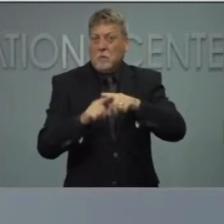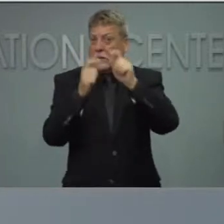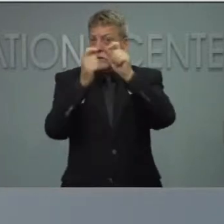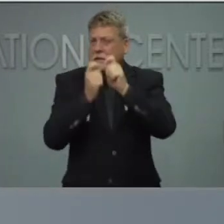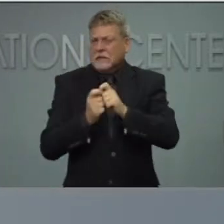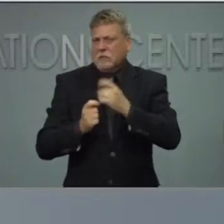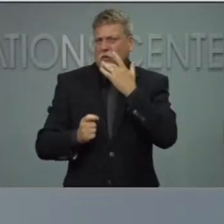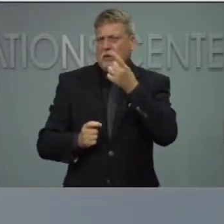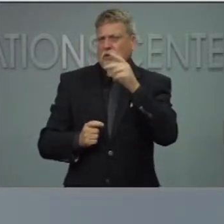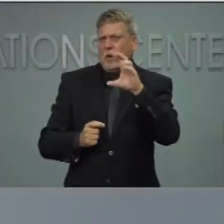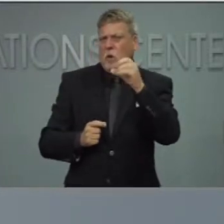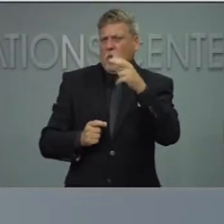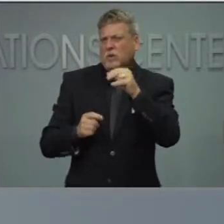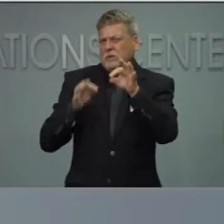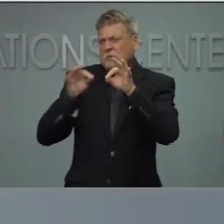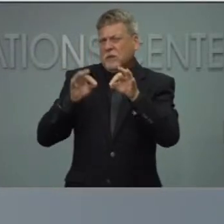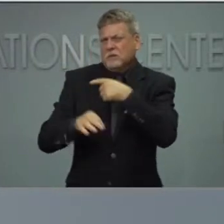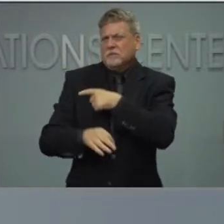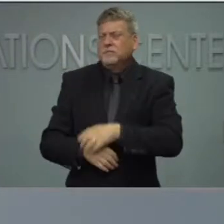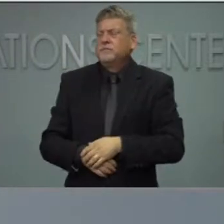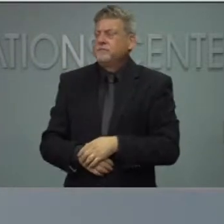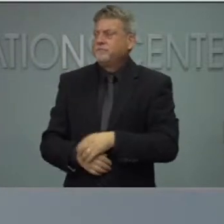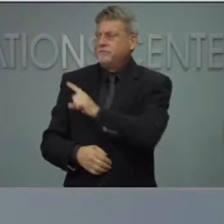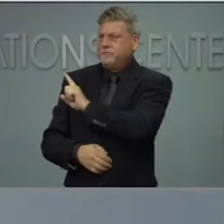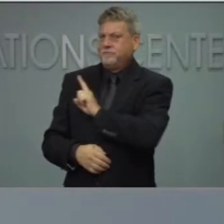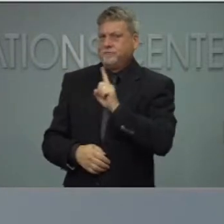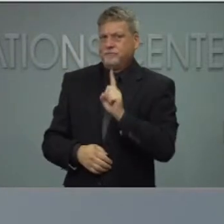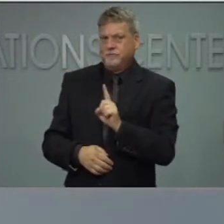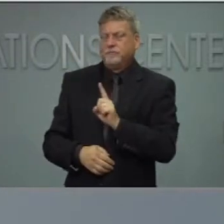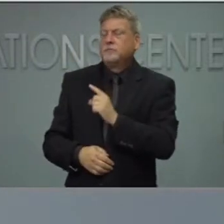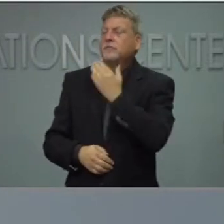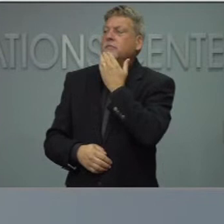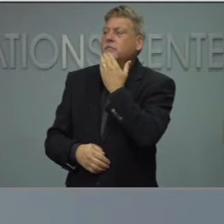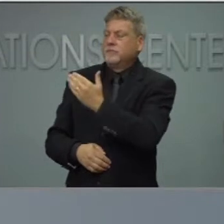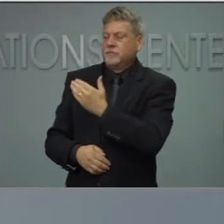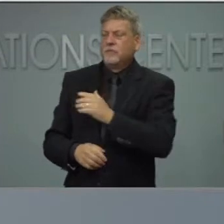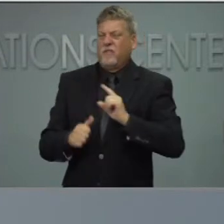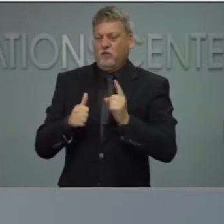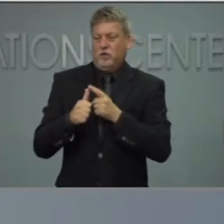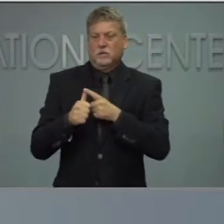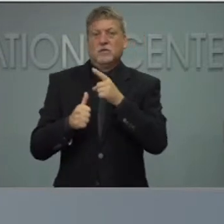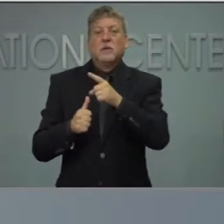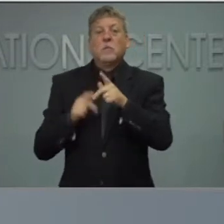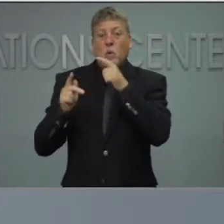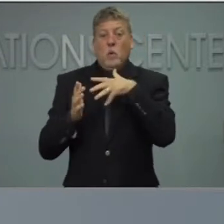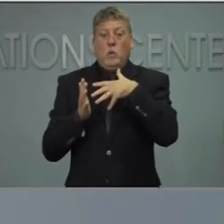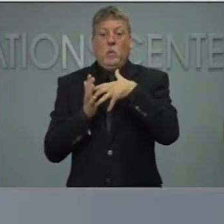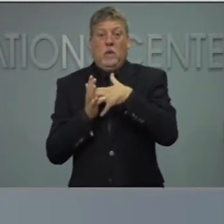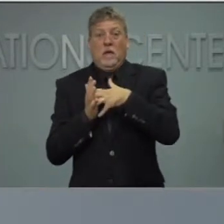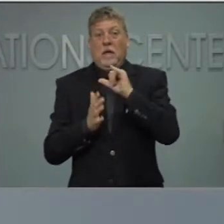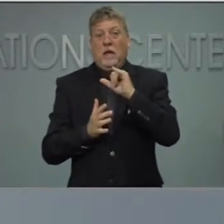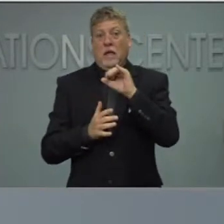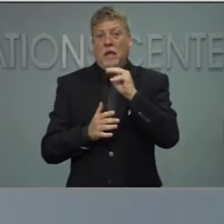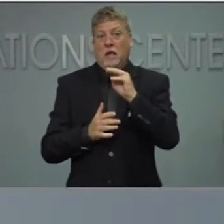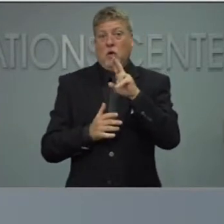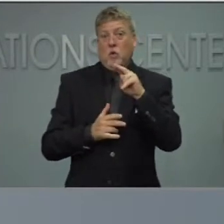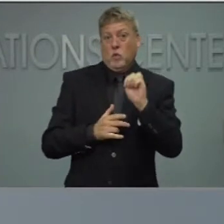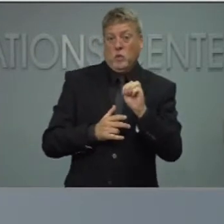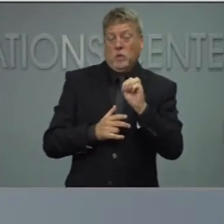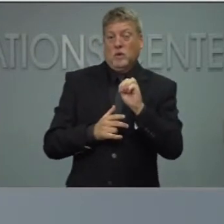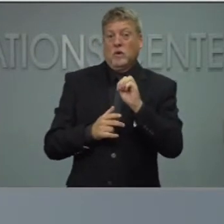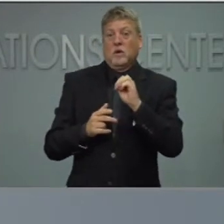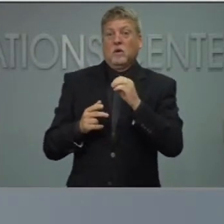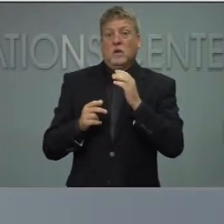Thanks, Governor. And so let me reiterate, for those who are immunocompromised right now, they could go to any of our vaccine sites and